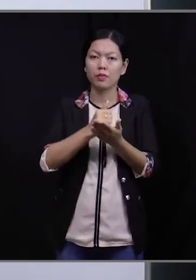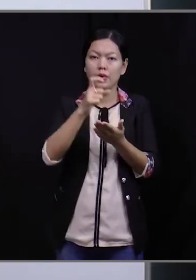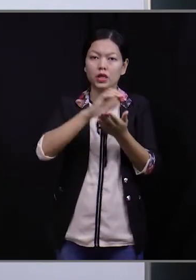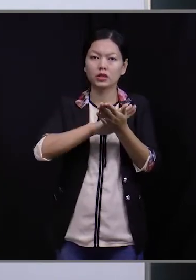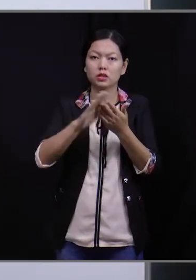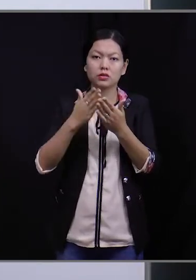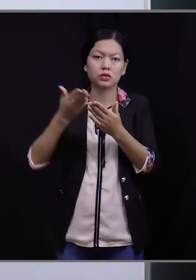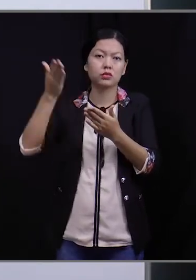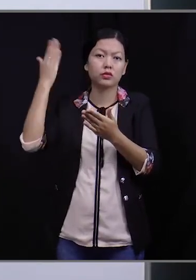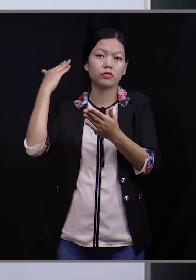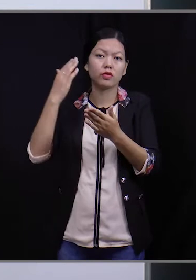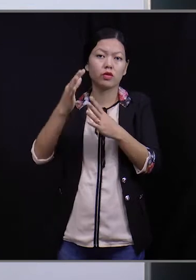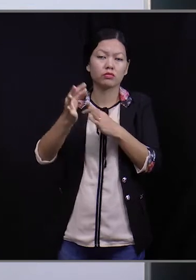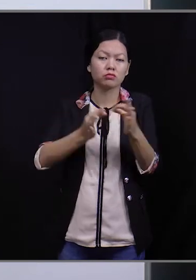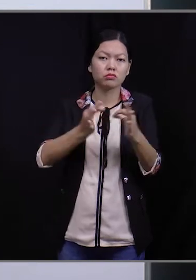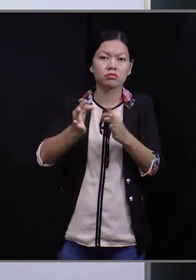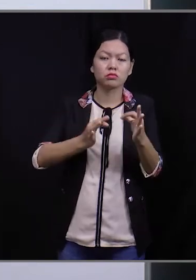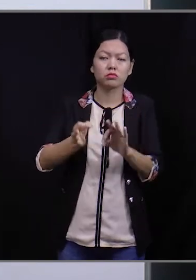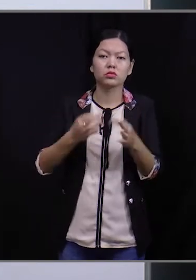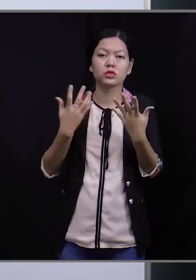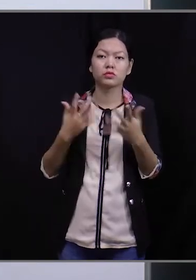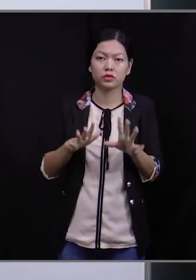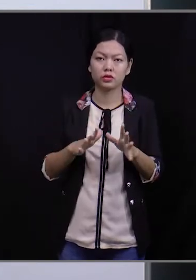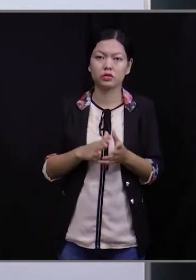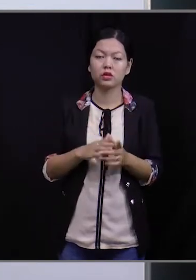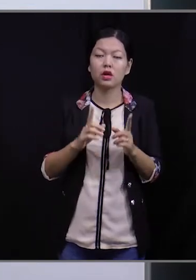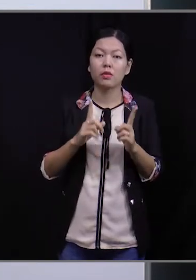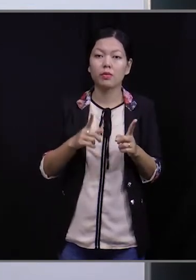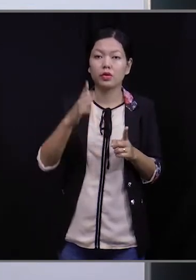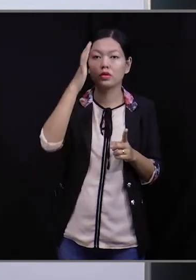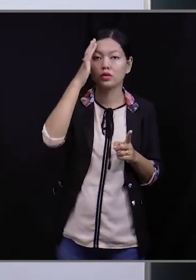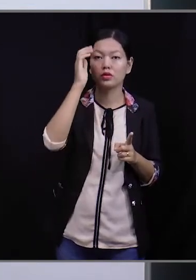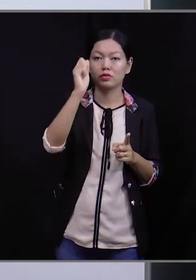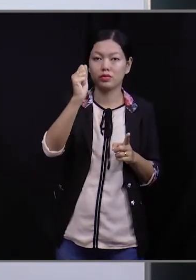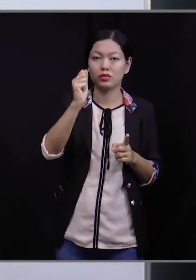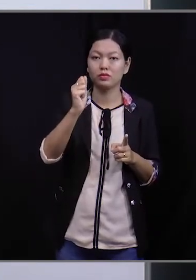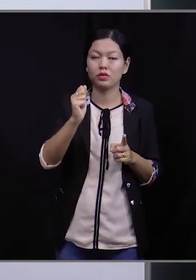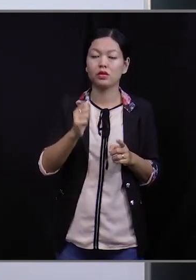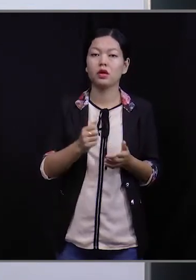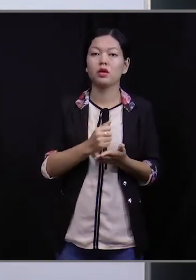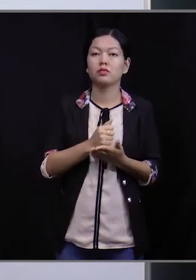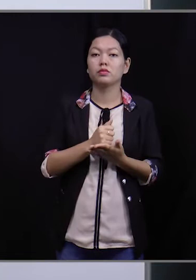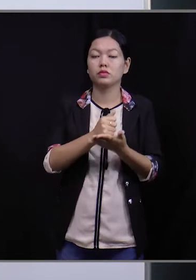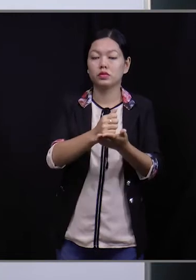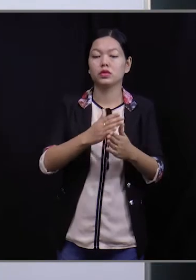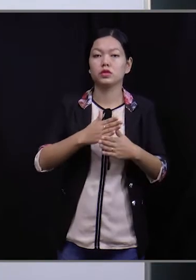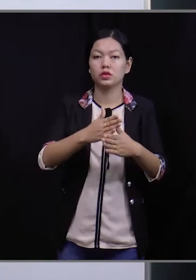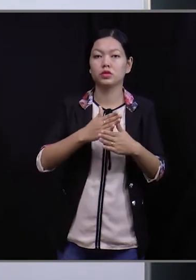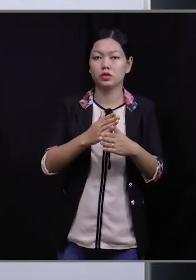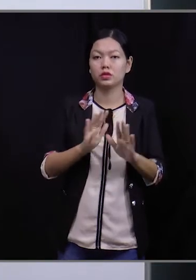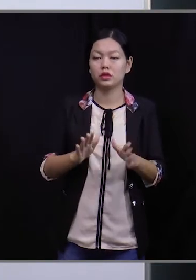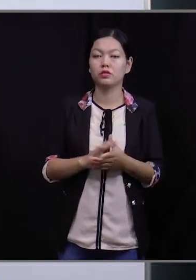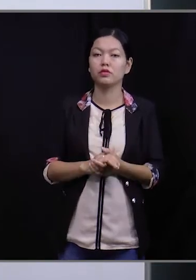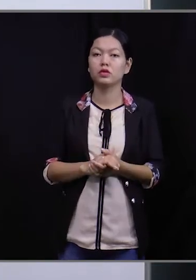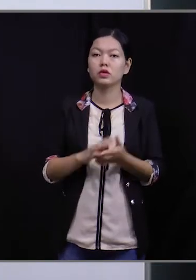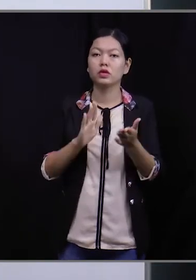not explaining again, but just to help you remind the meaning of money supply, money supply will